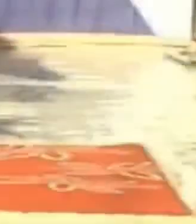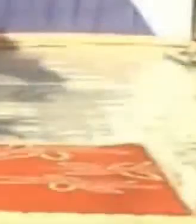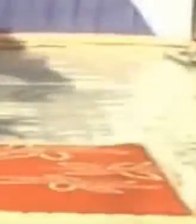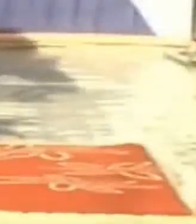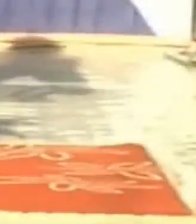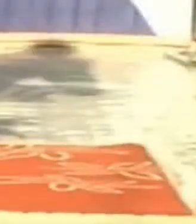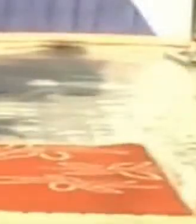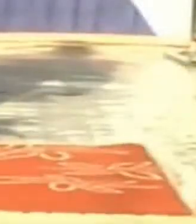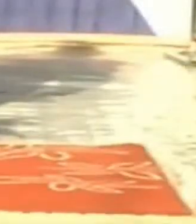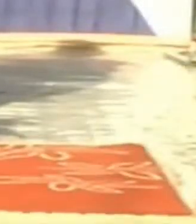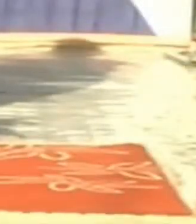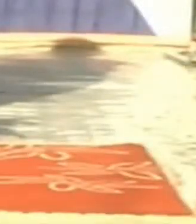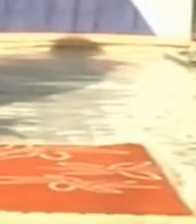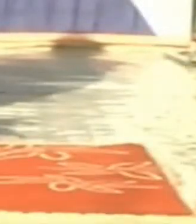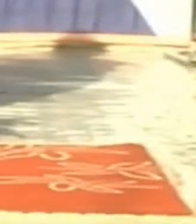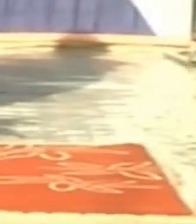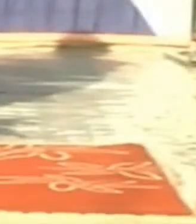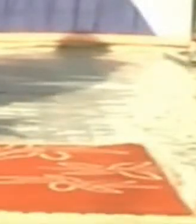Somebody praise the Lord.